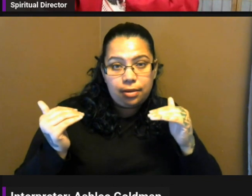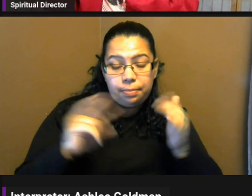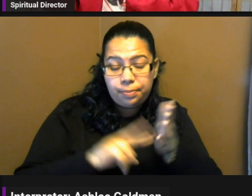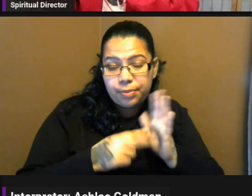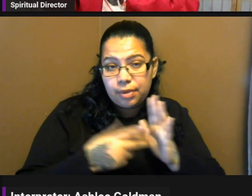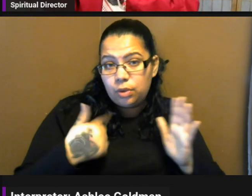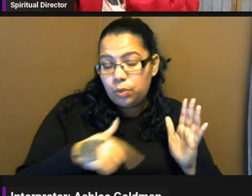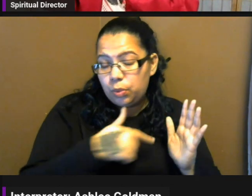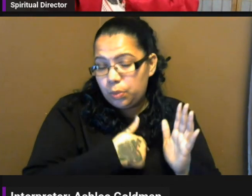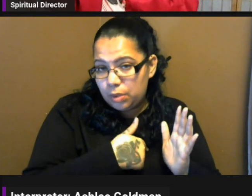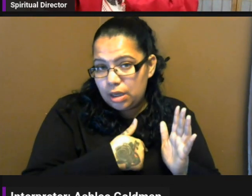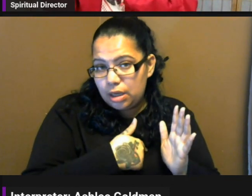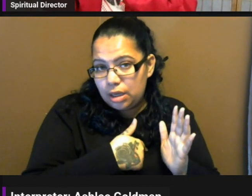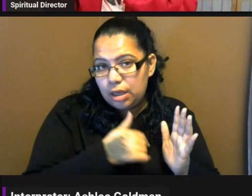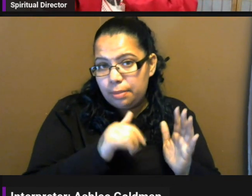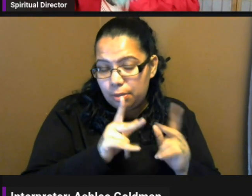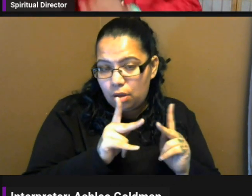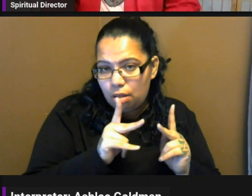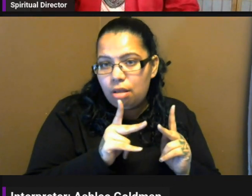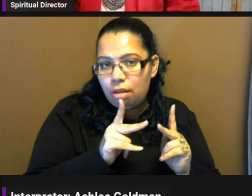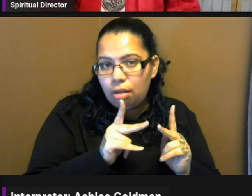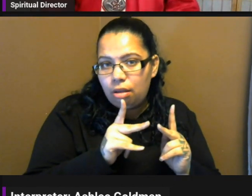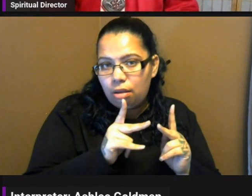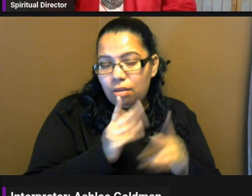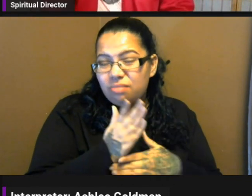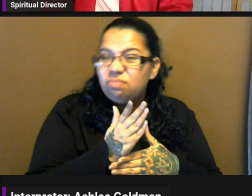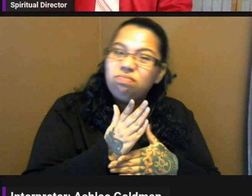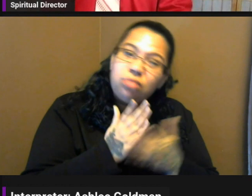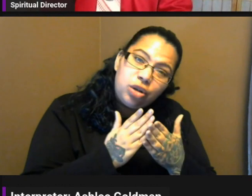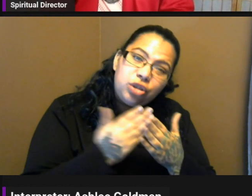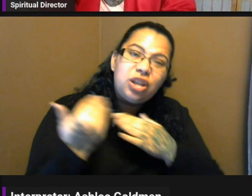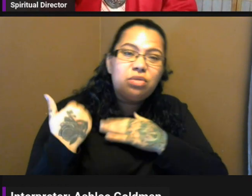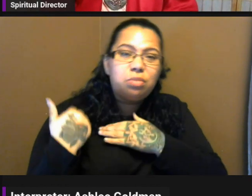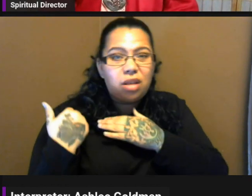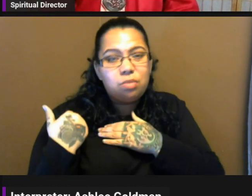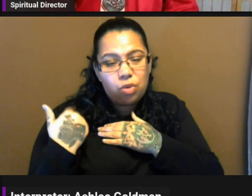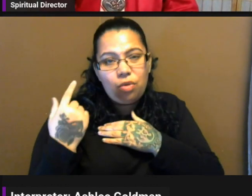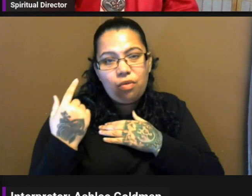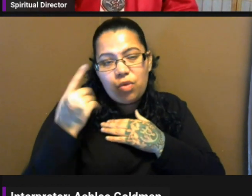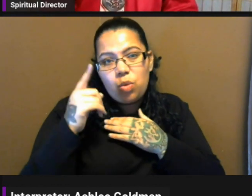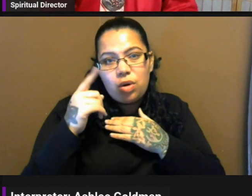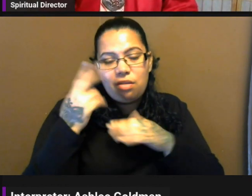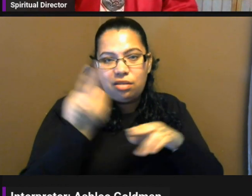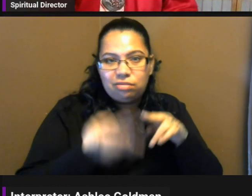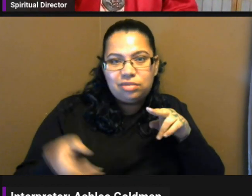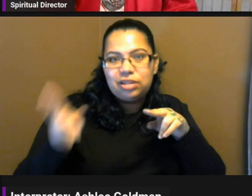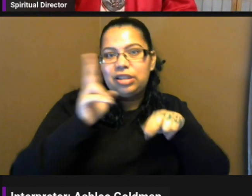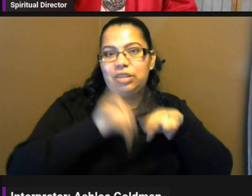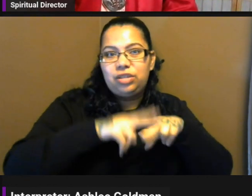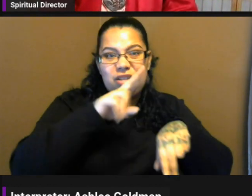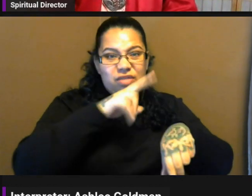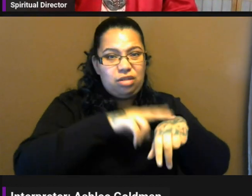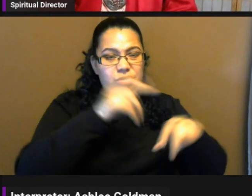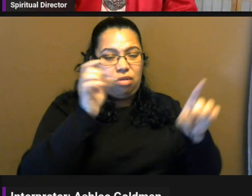we are, in part, responsible for the increase